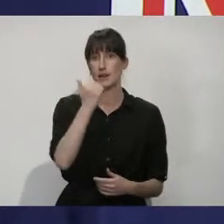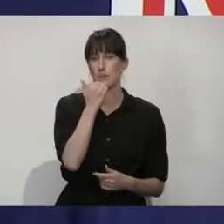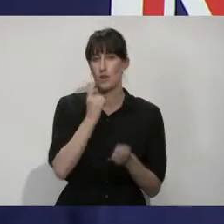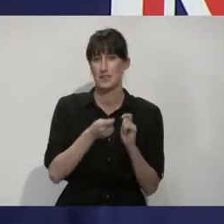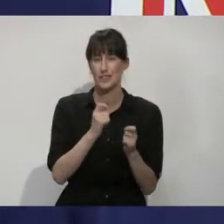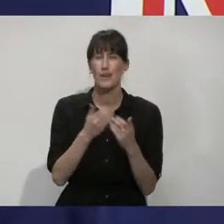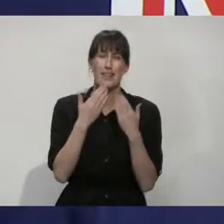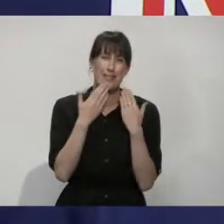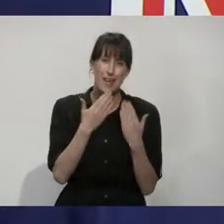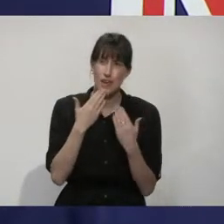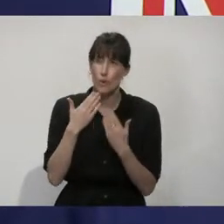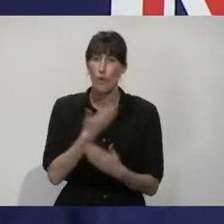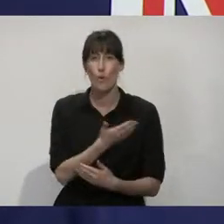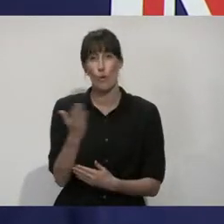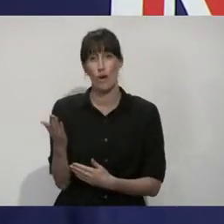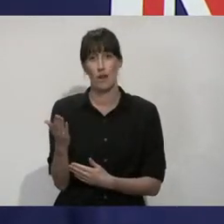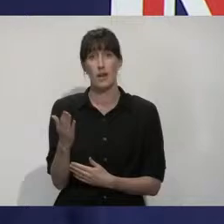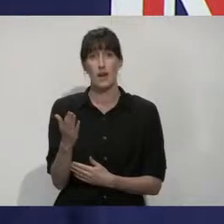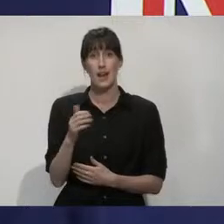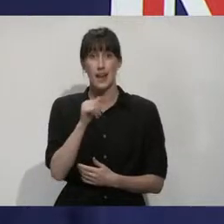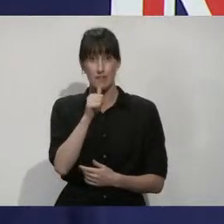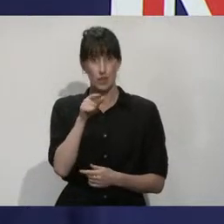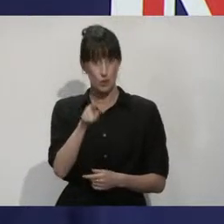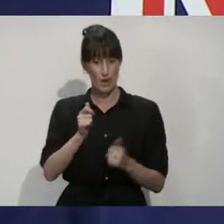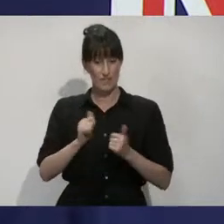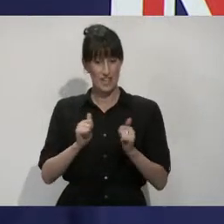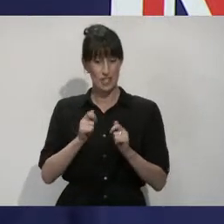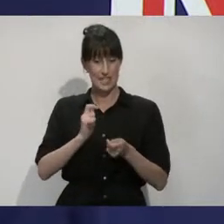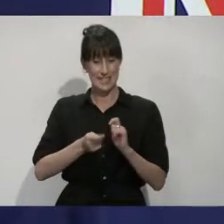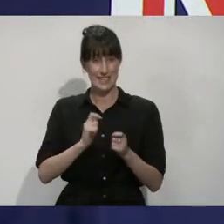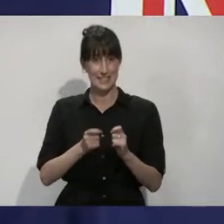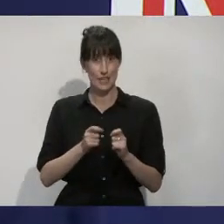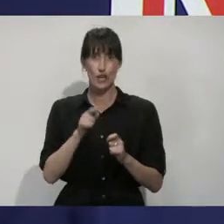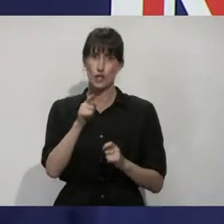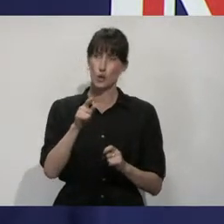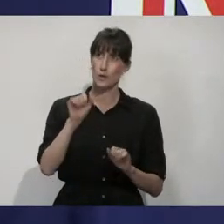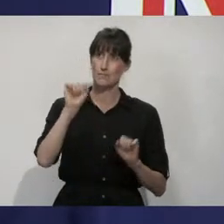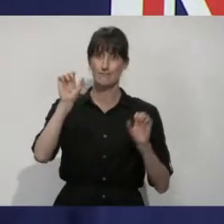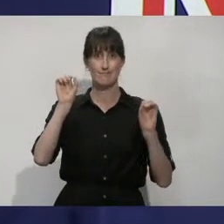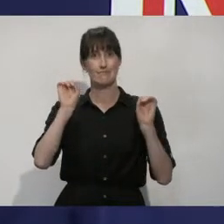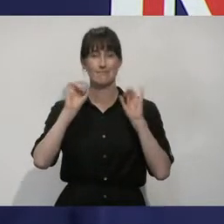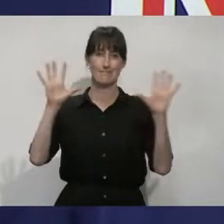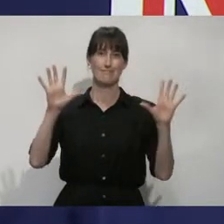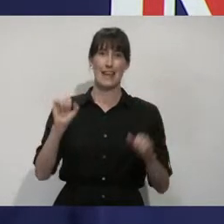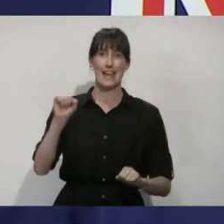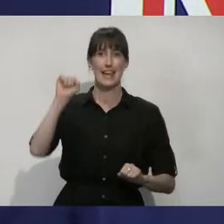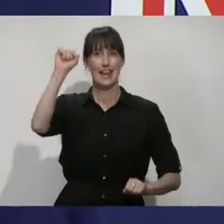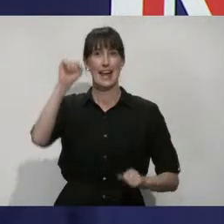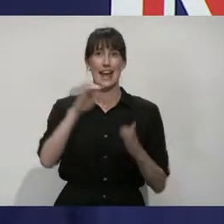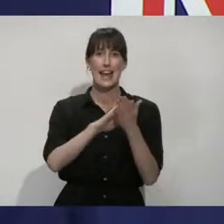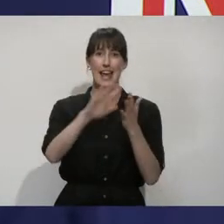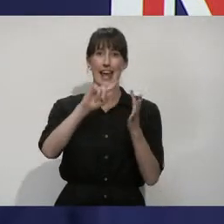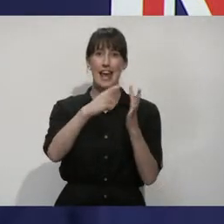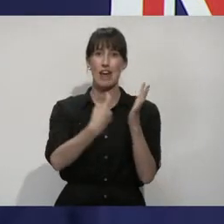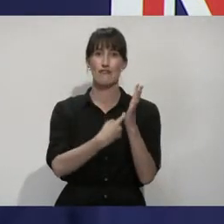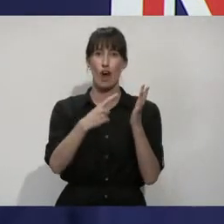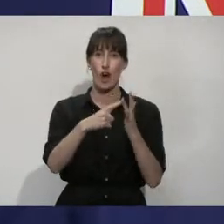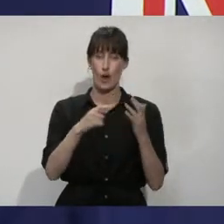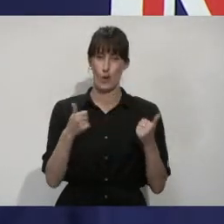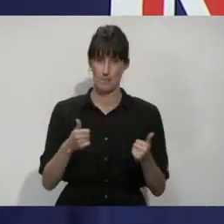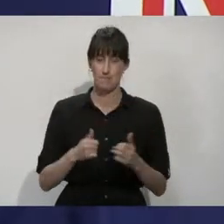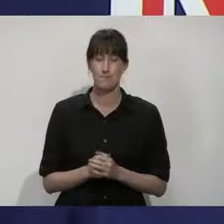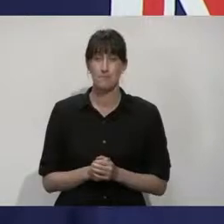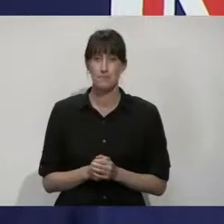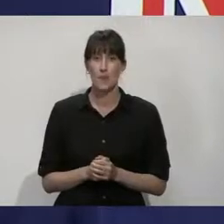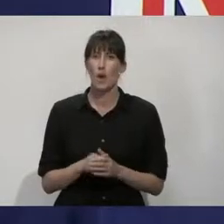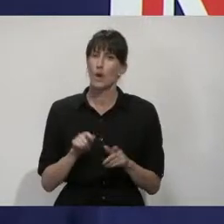involved. Everybody who takes a test should be seen as a community hero. And in that regard, I wanted to put down another rumour